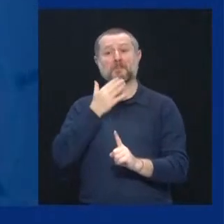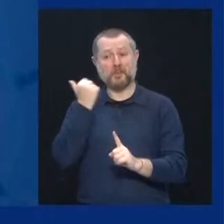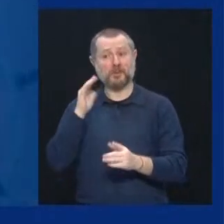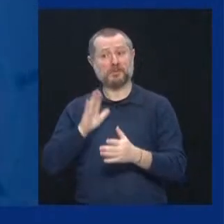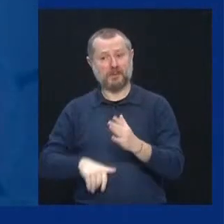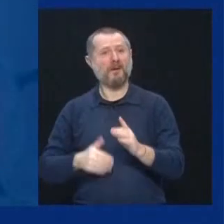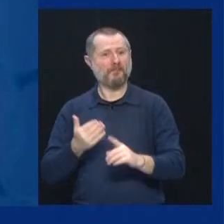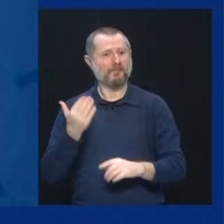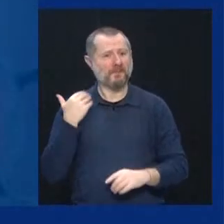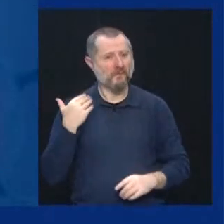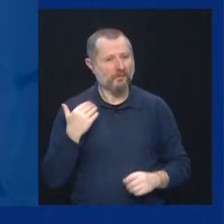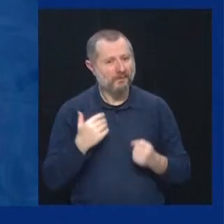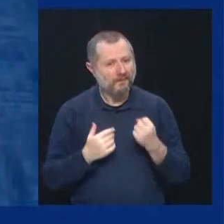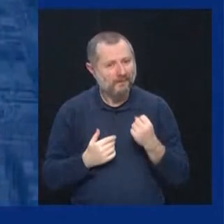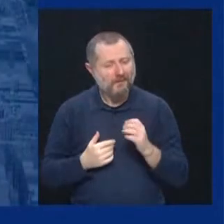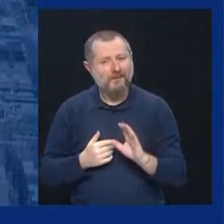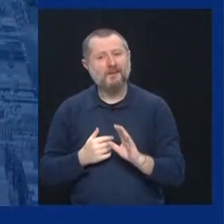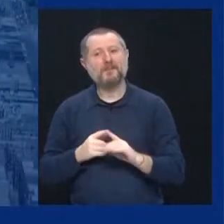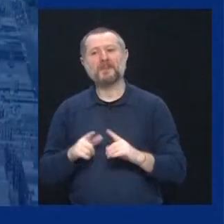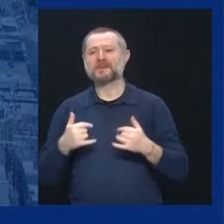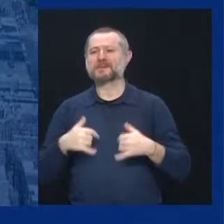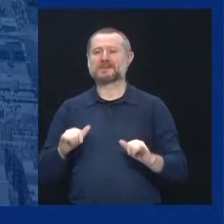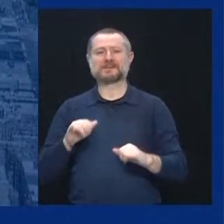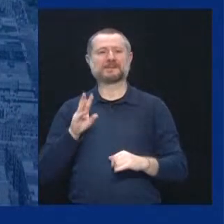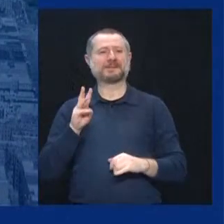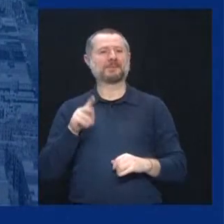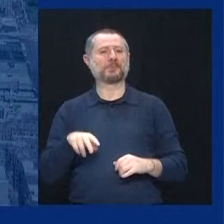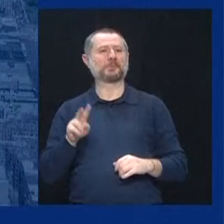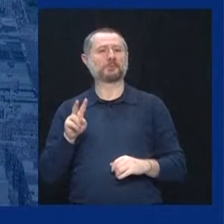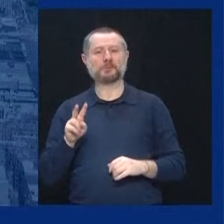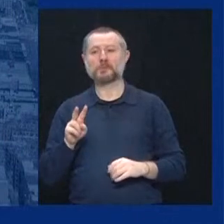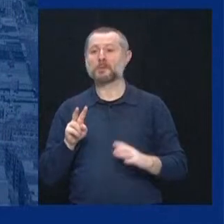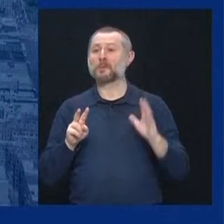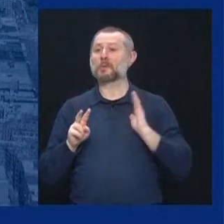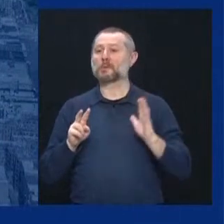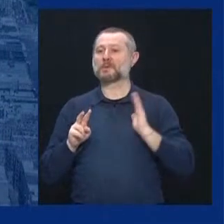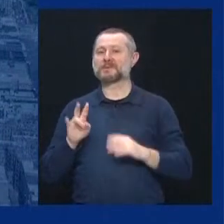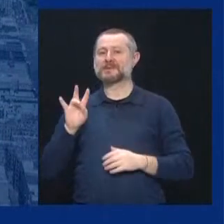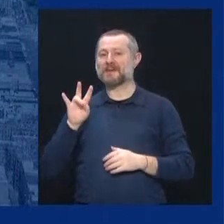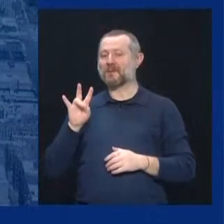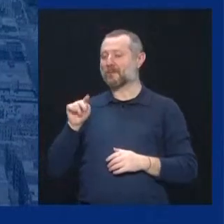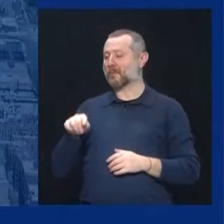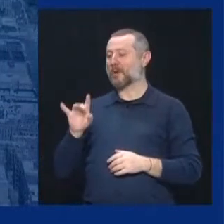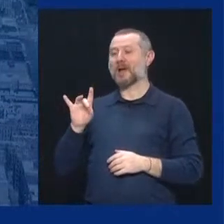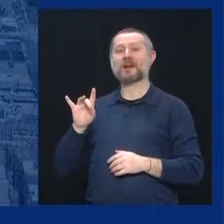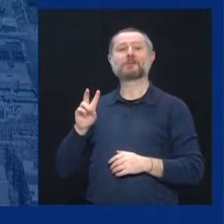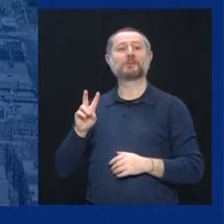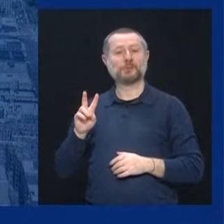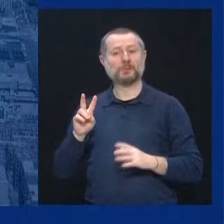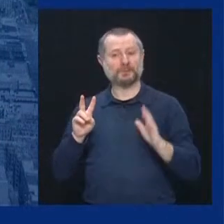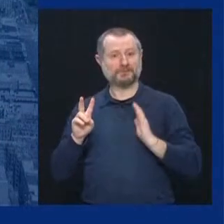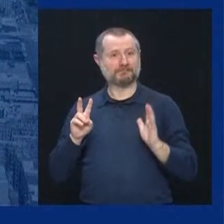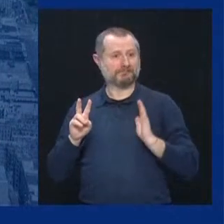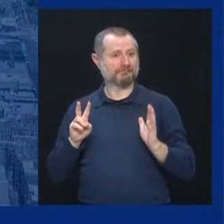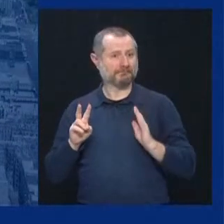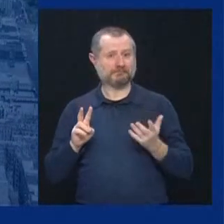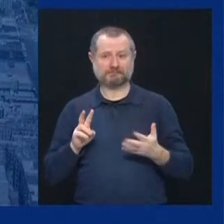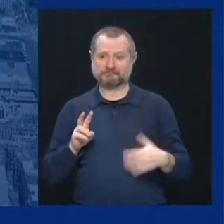I said, it's now 6.2. It was 7.8, but the Bronx is